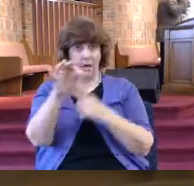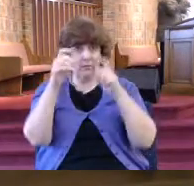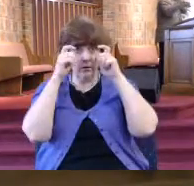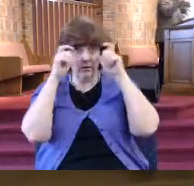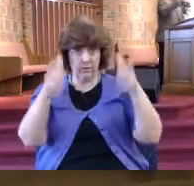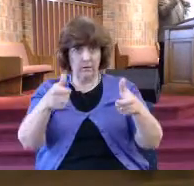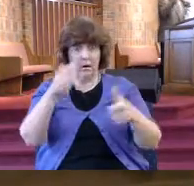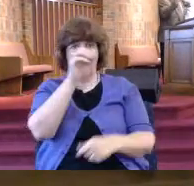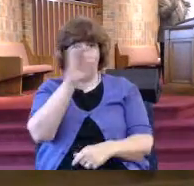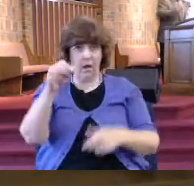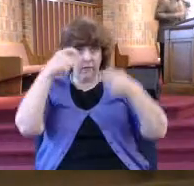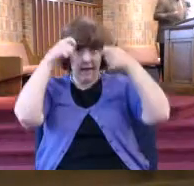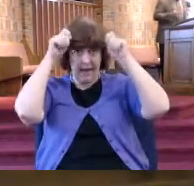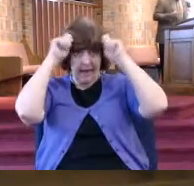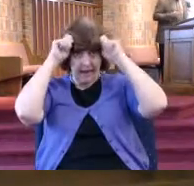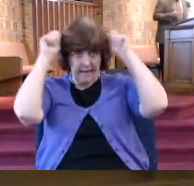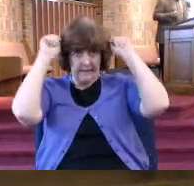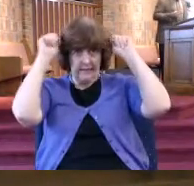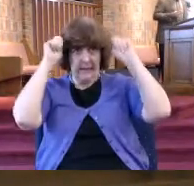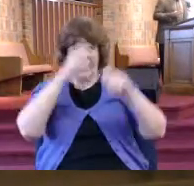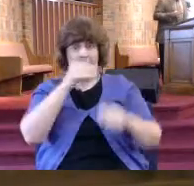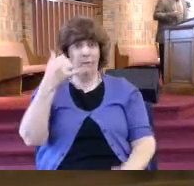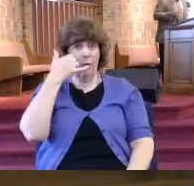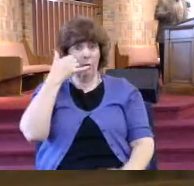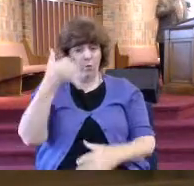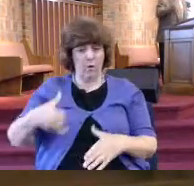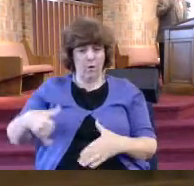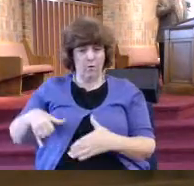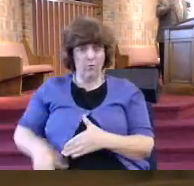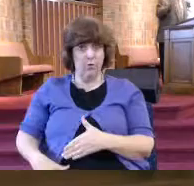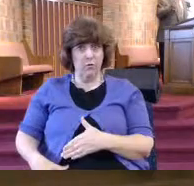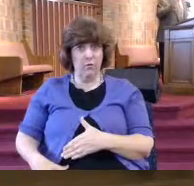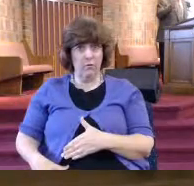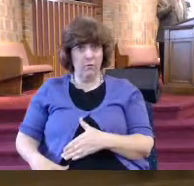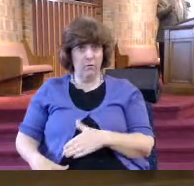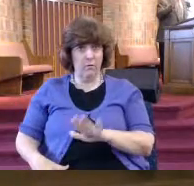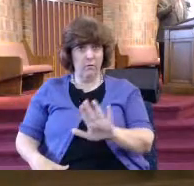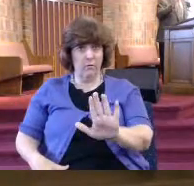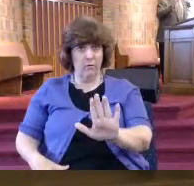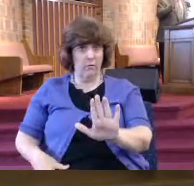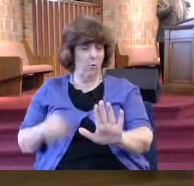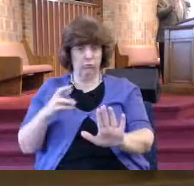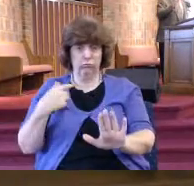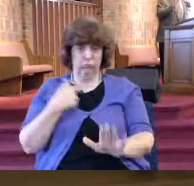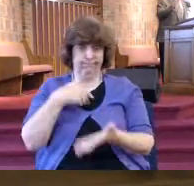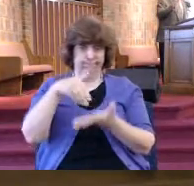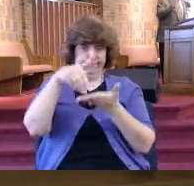off your hats and hang up your cell phone. Or else we're not going to do business with you.